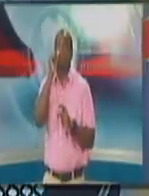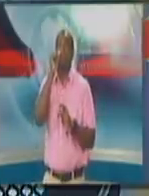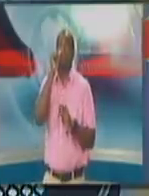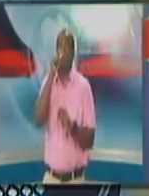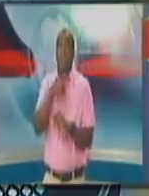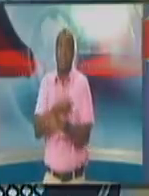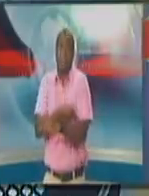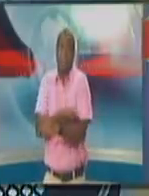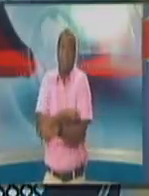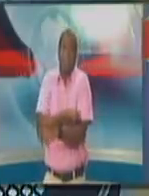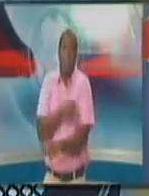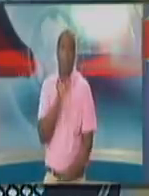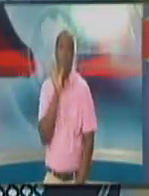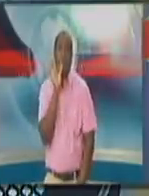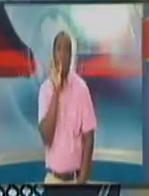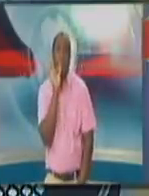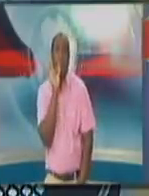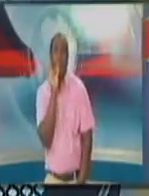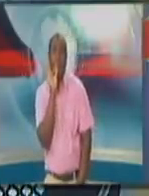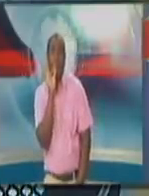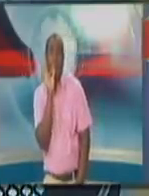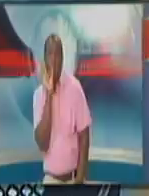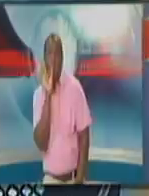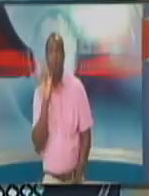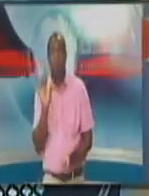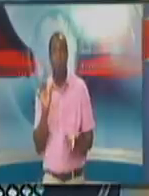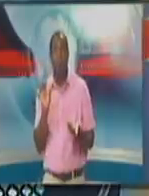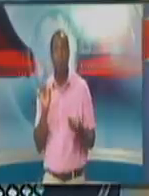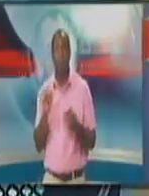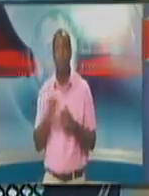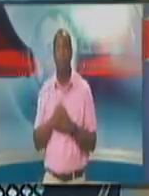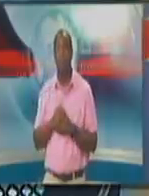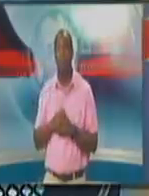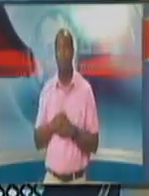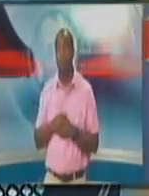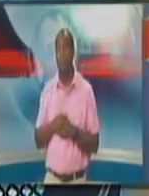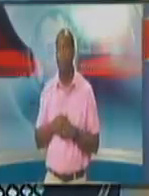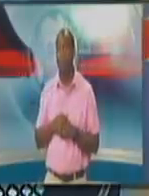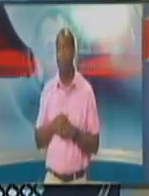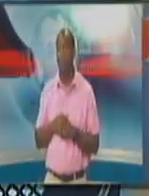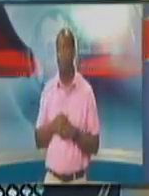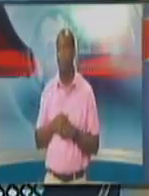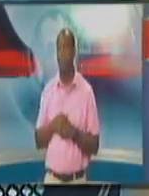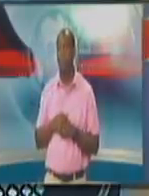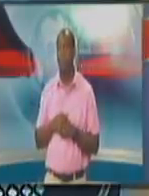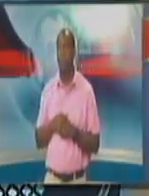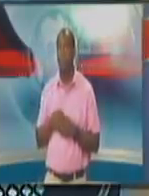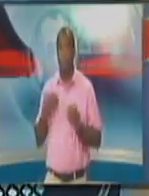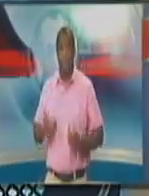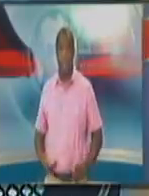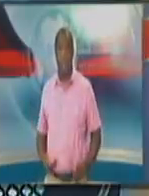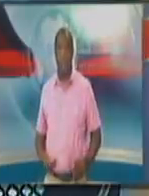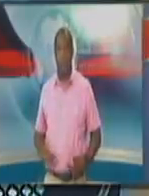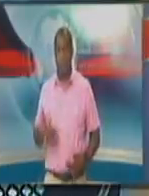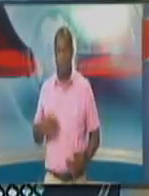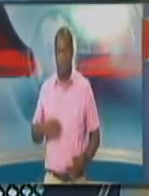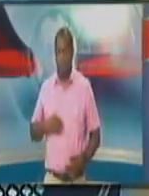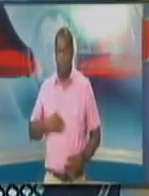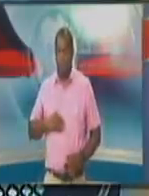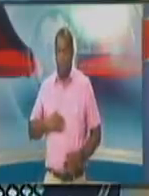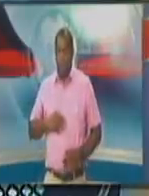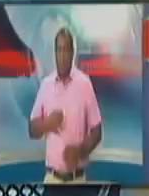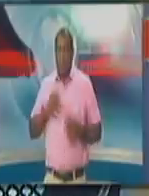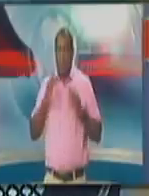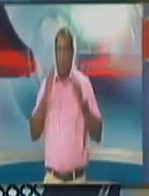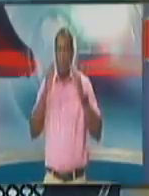board. With respect to my de-stressing techniques, I also find my peace and